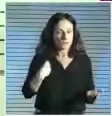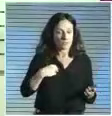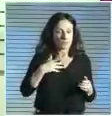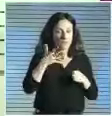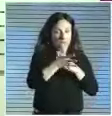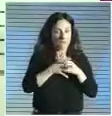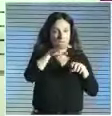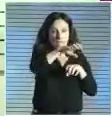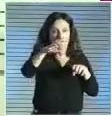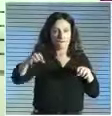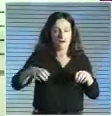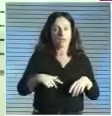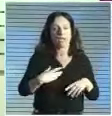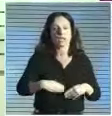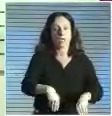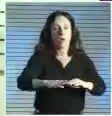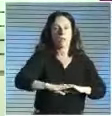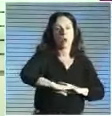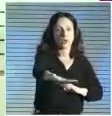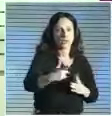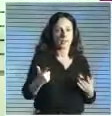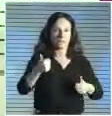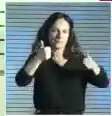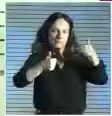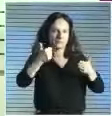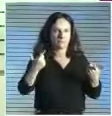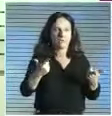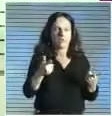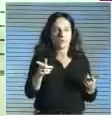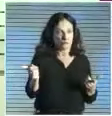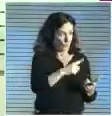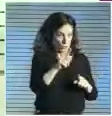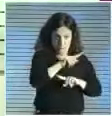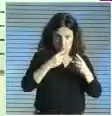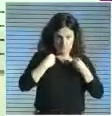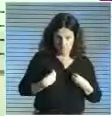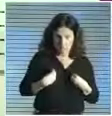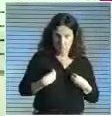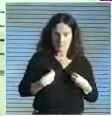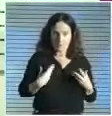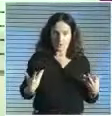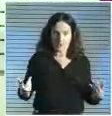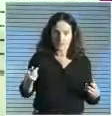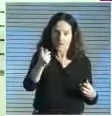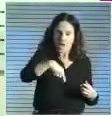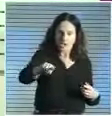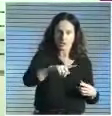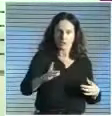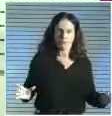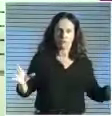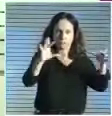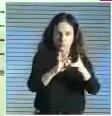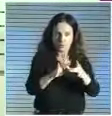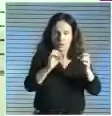all recognize they have the same problem. And they came together with the state of California to fund a local